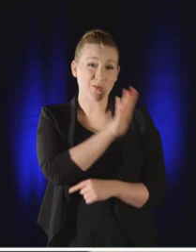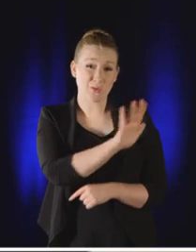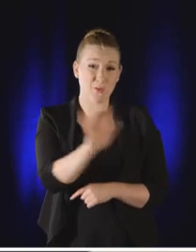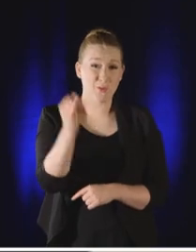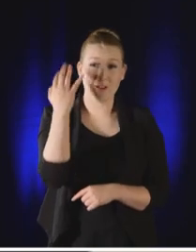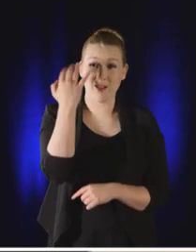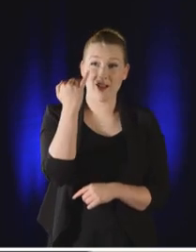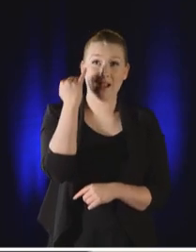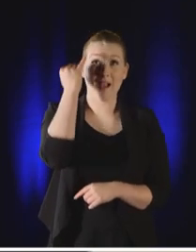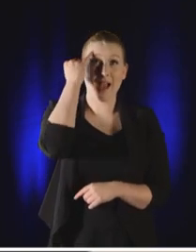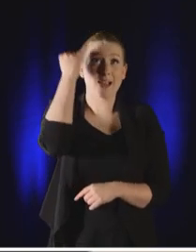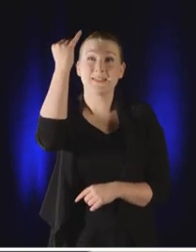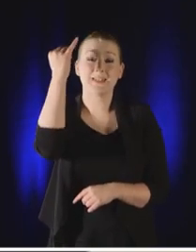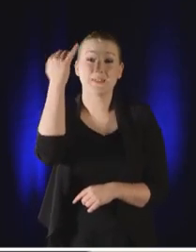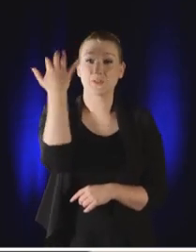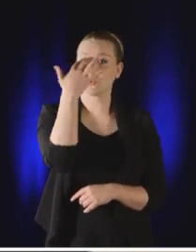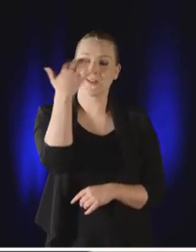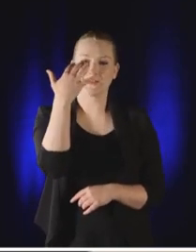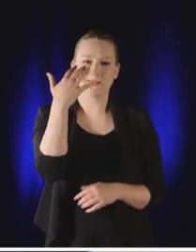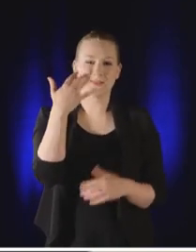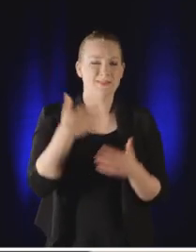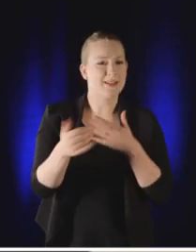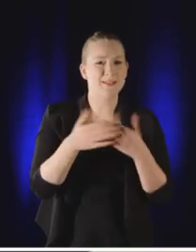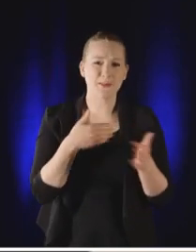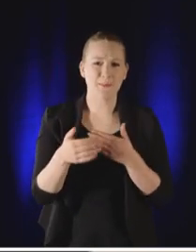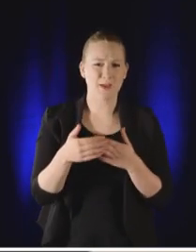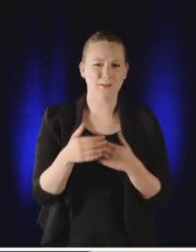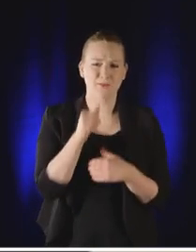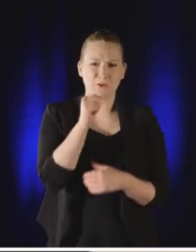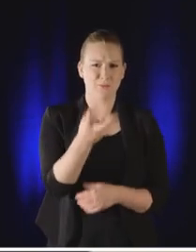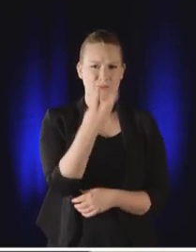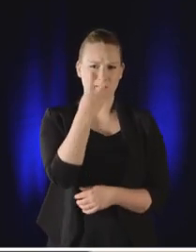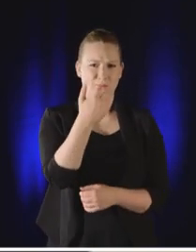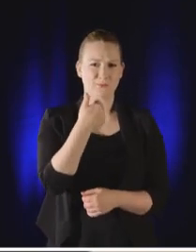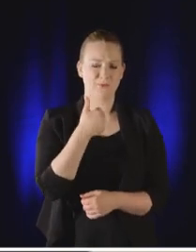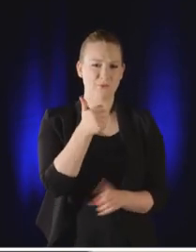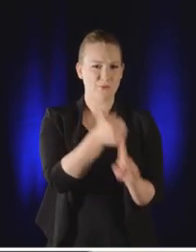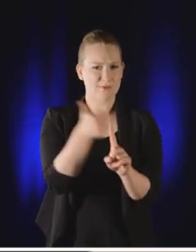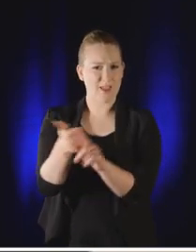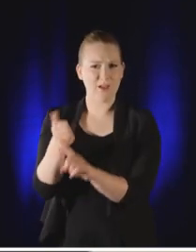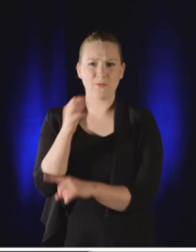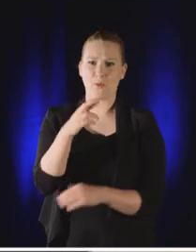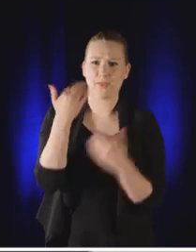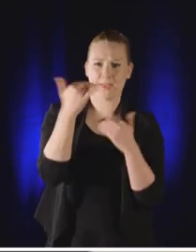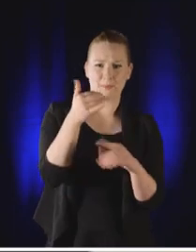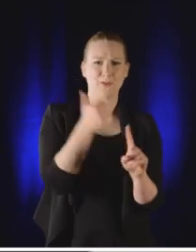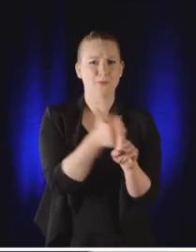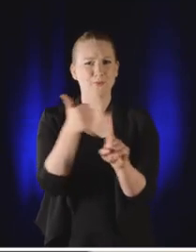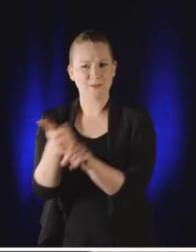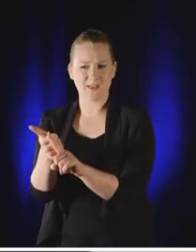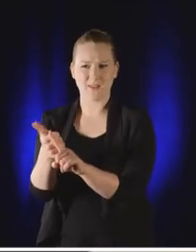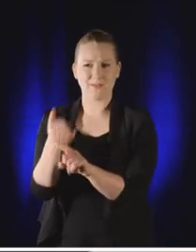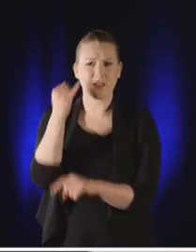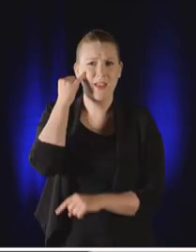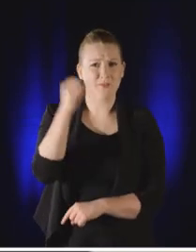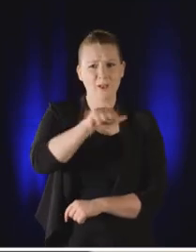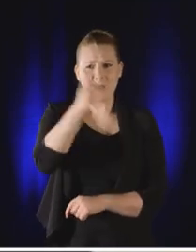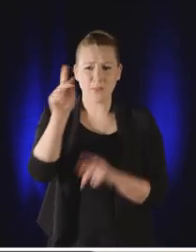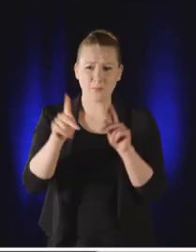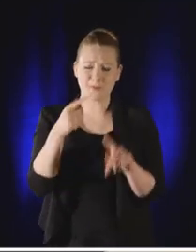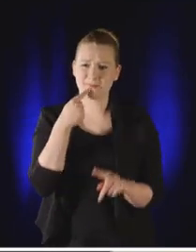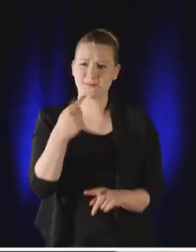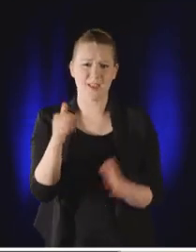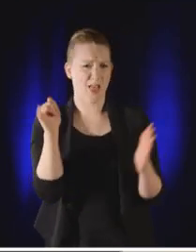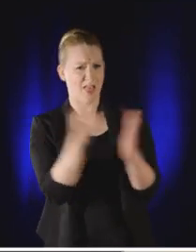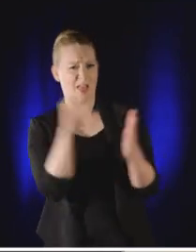crazy your ideas are. Don't doubt yourself, and don't limit yourself just because another person says that it's not